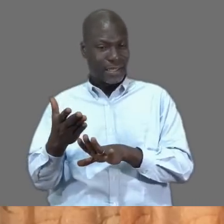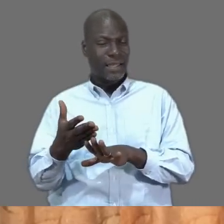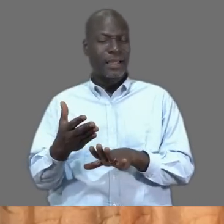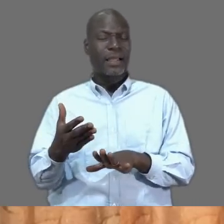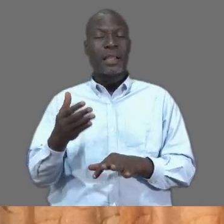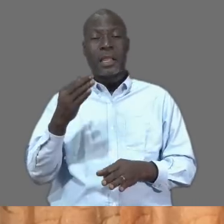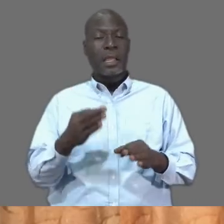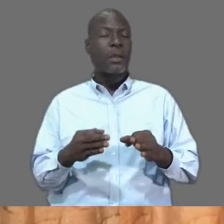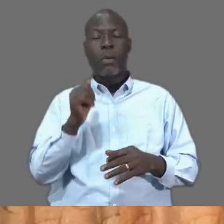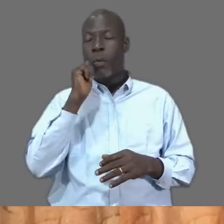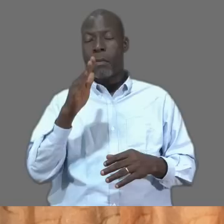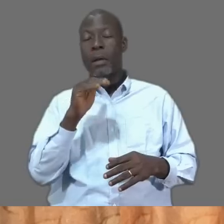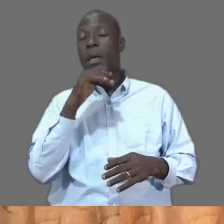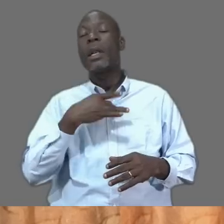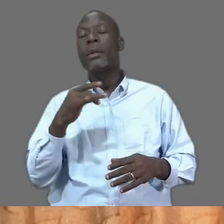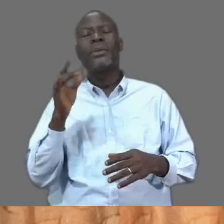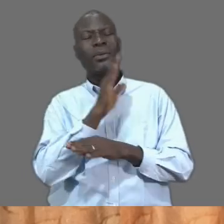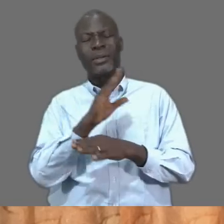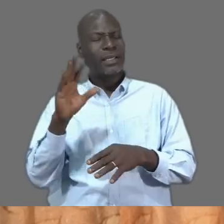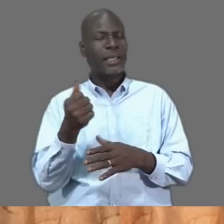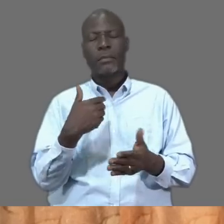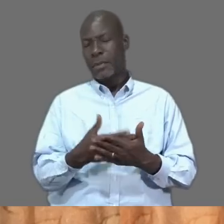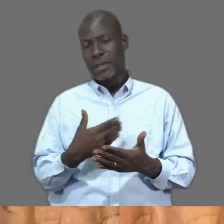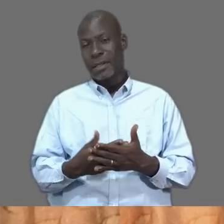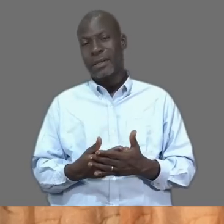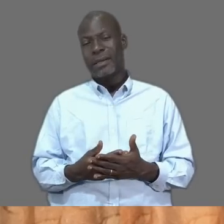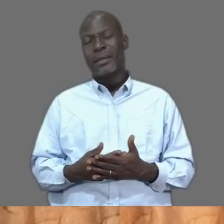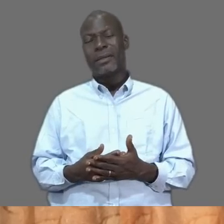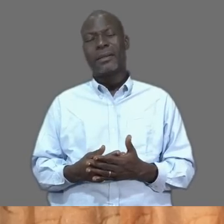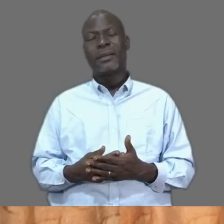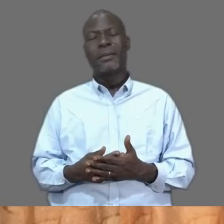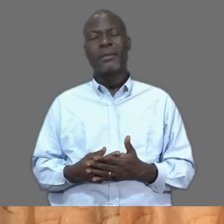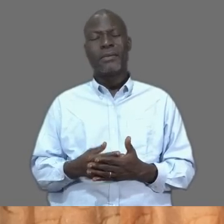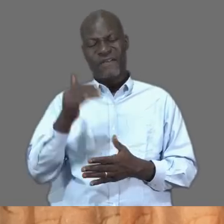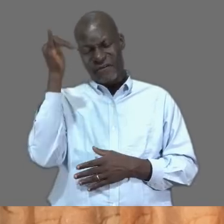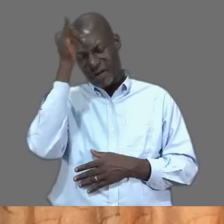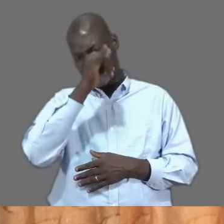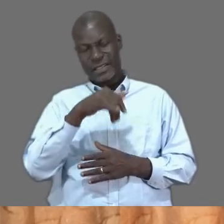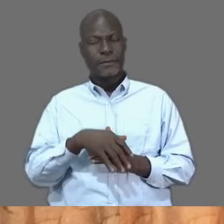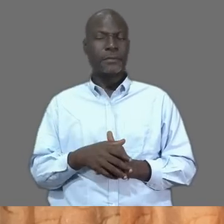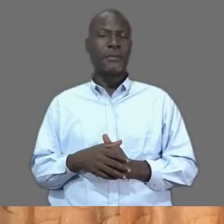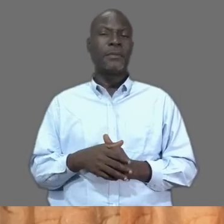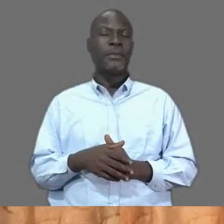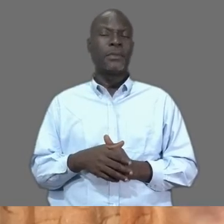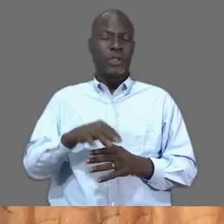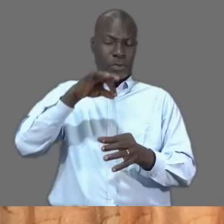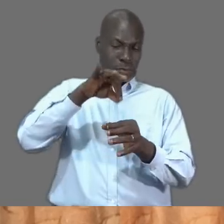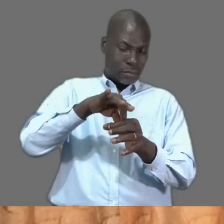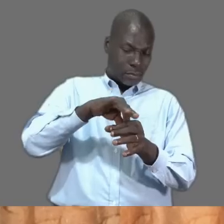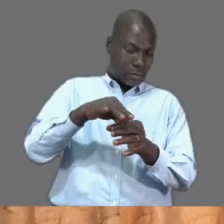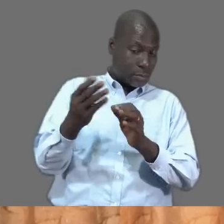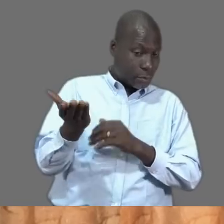oba mpewa ompeoka bema no wo mpeno na ni sika de ope kwase abuo sowing and